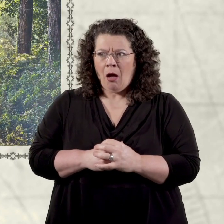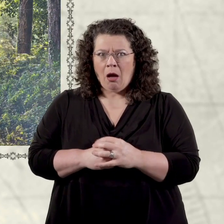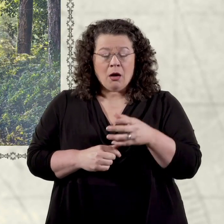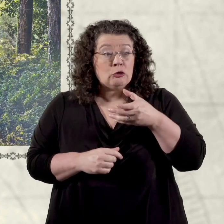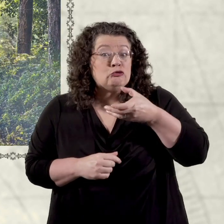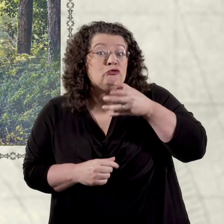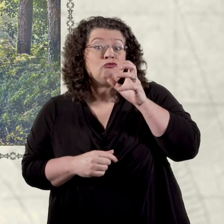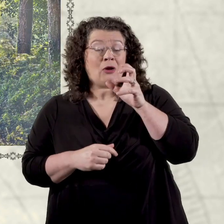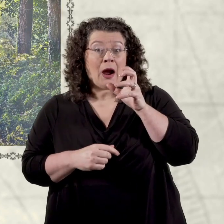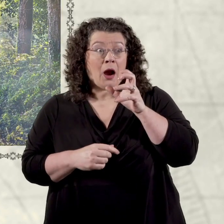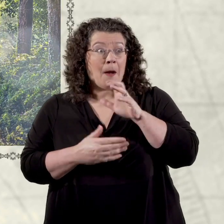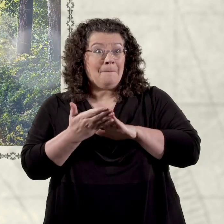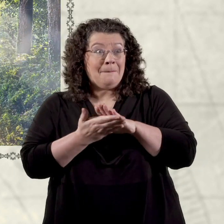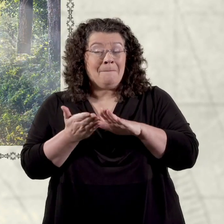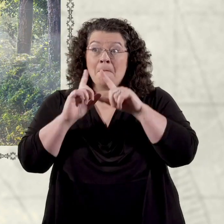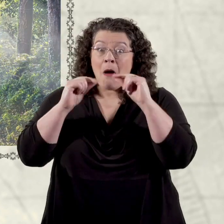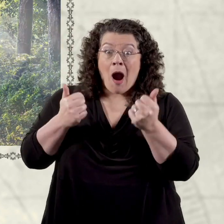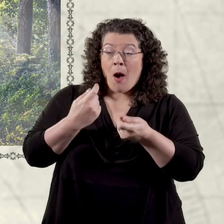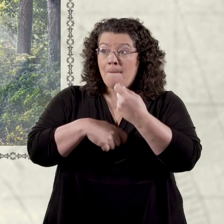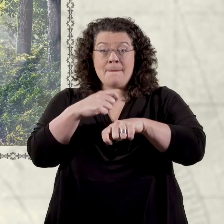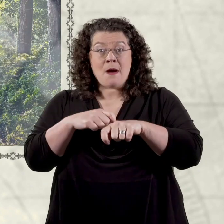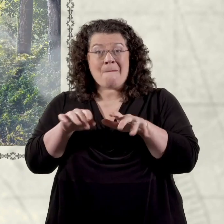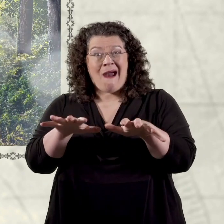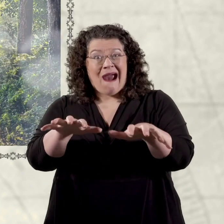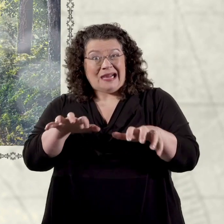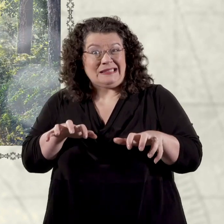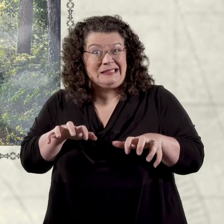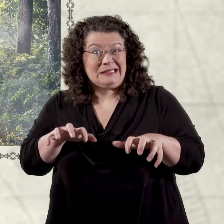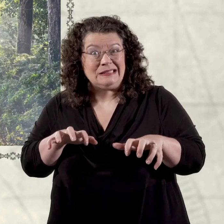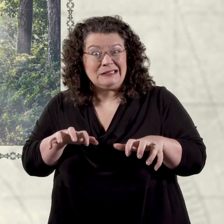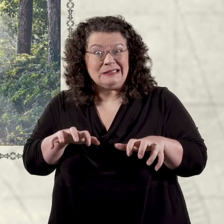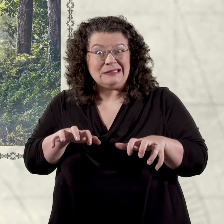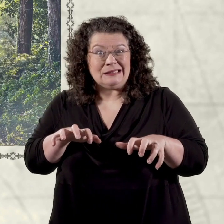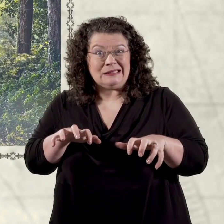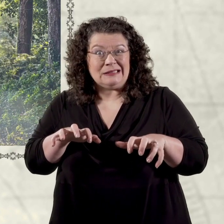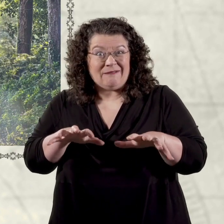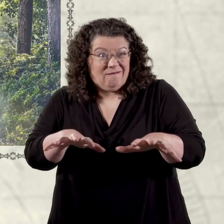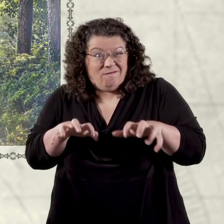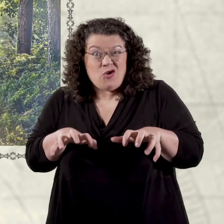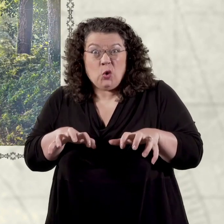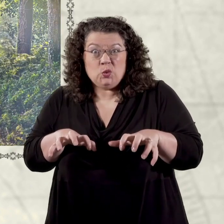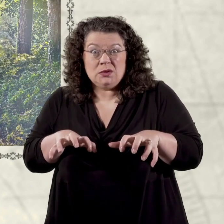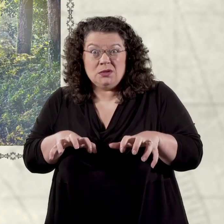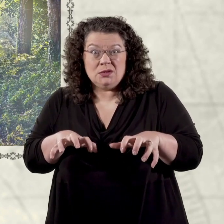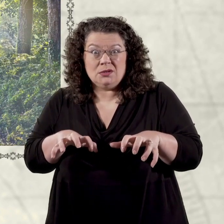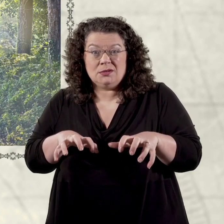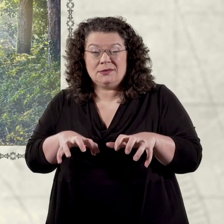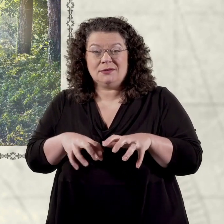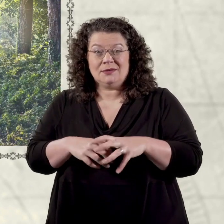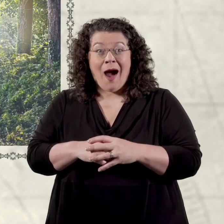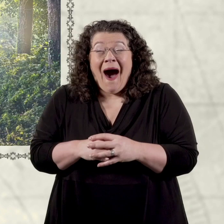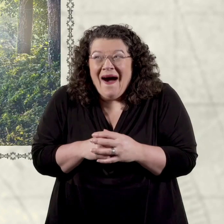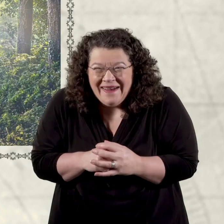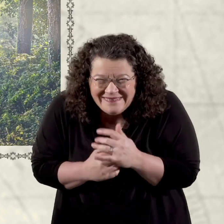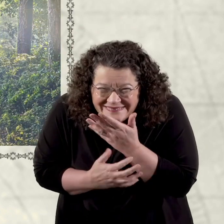Somehow, this drink had turned Maelon into a block of ice. He was frozen solid.